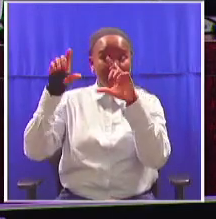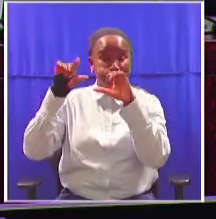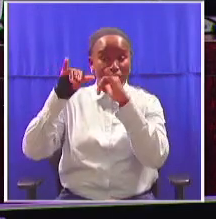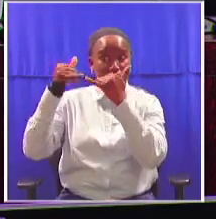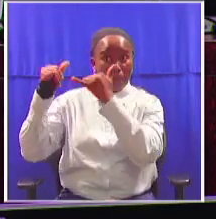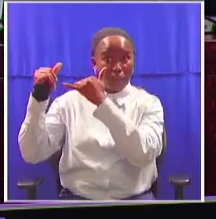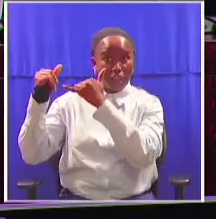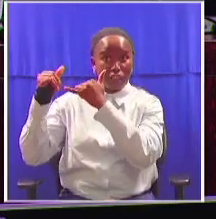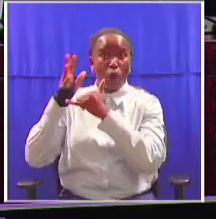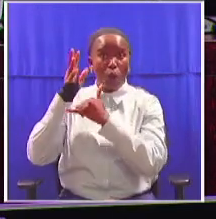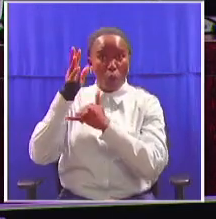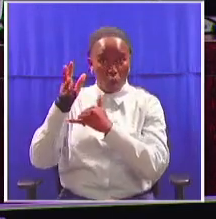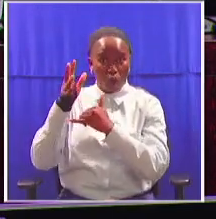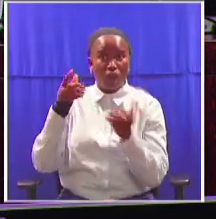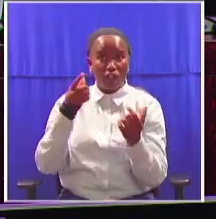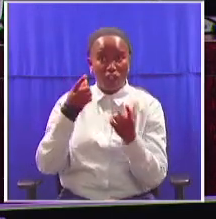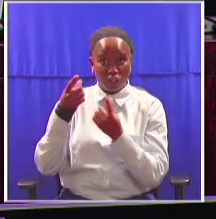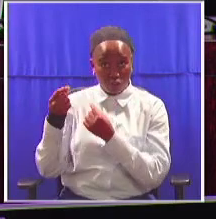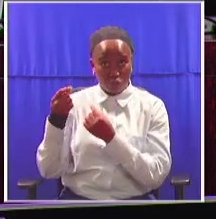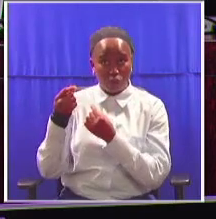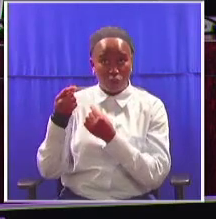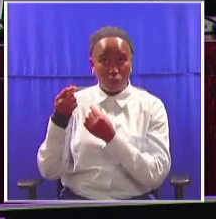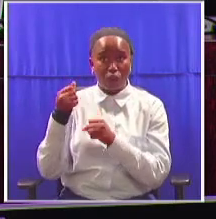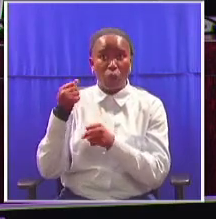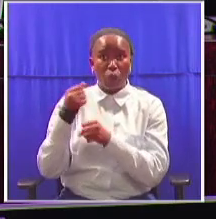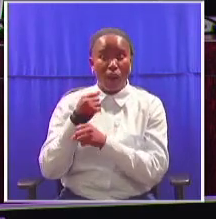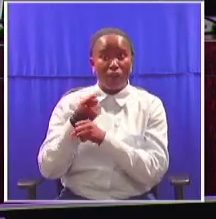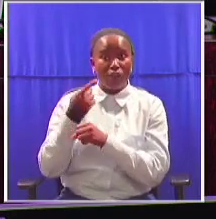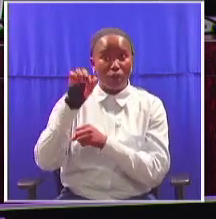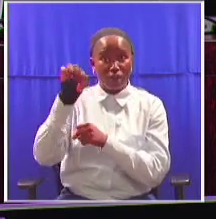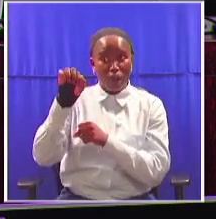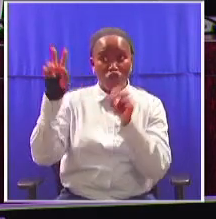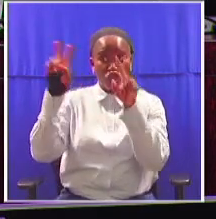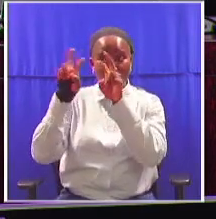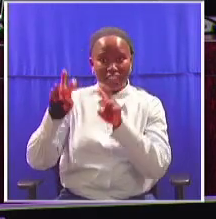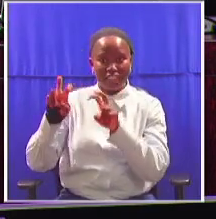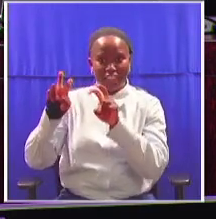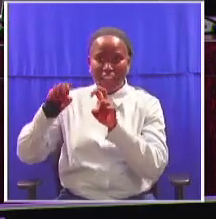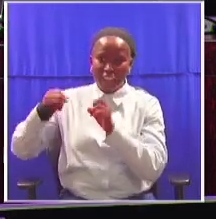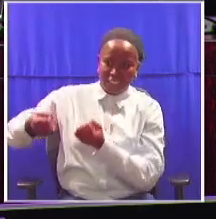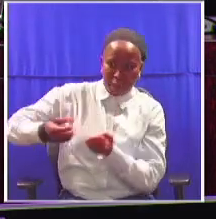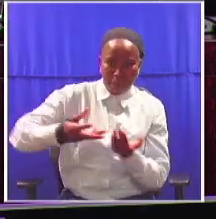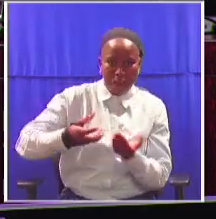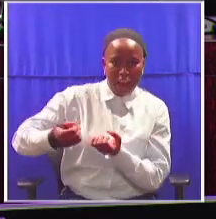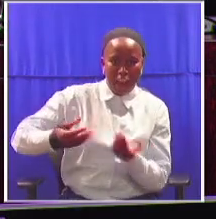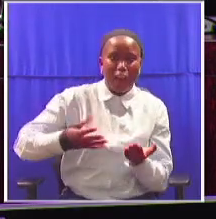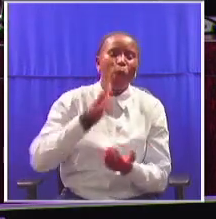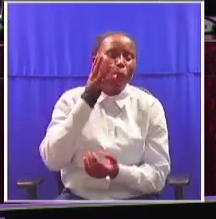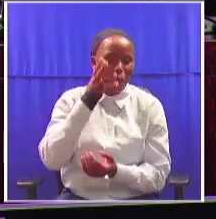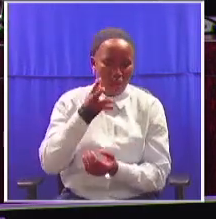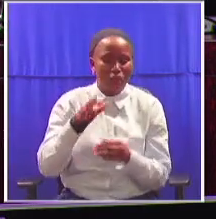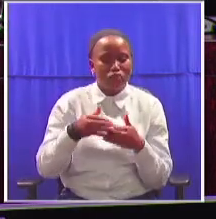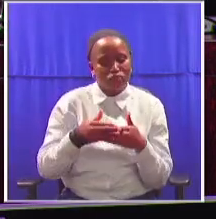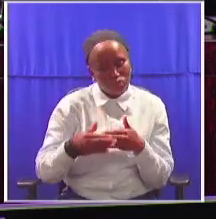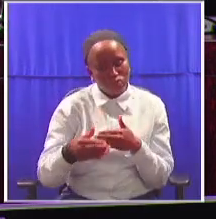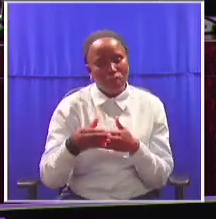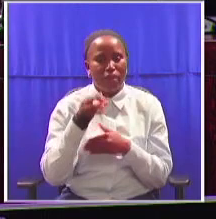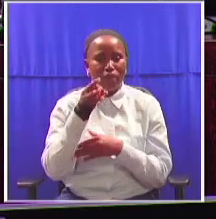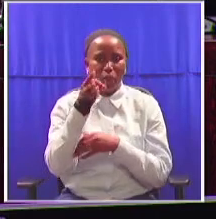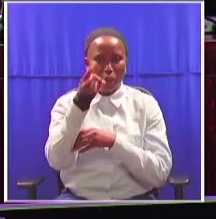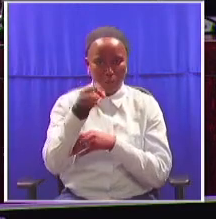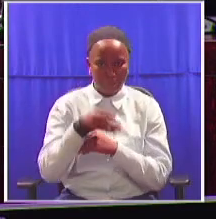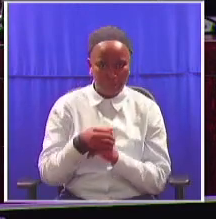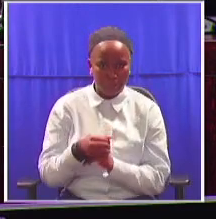the shortfall in electricity supply as we move on. What has been pleasing in this